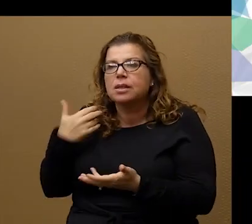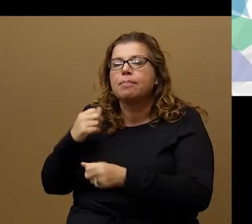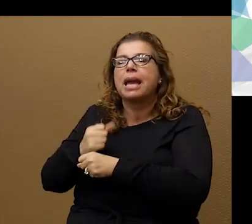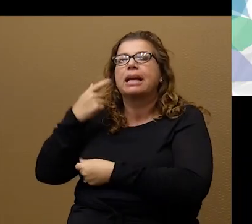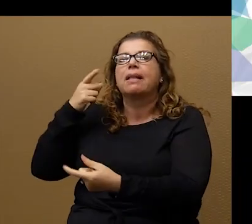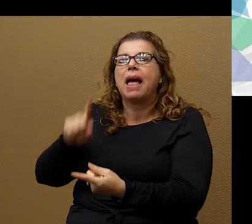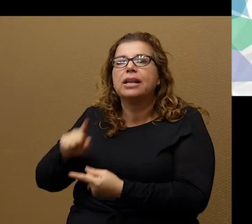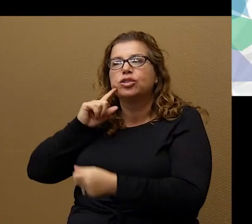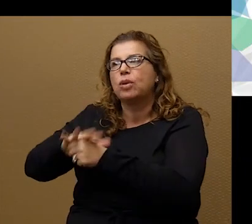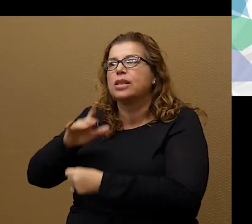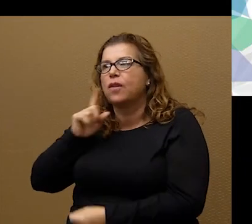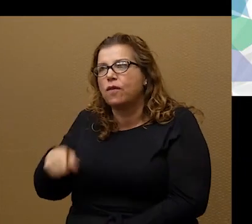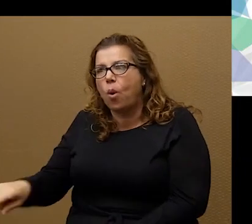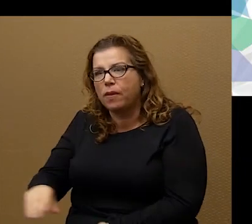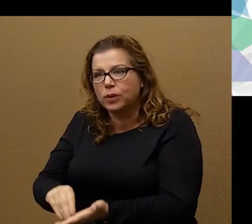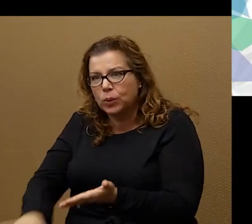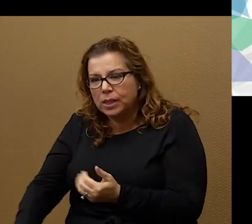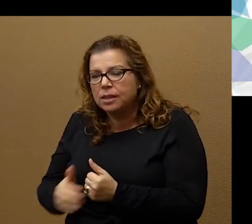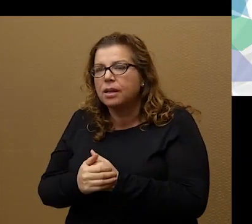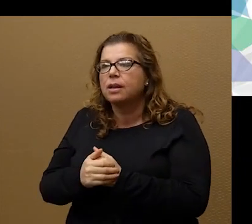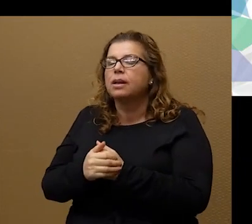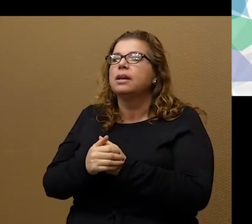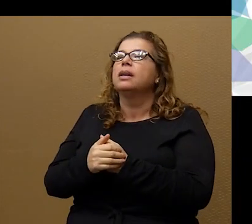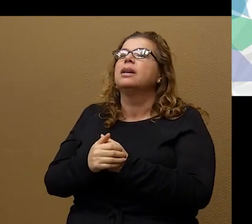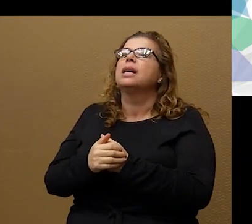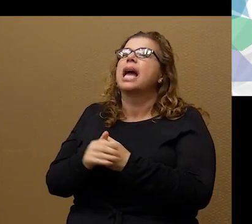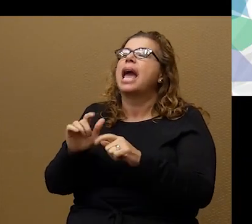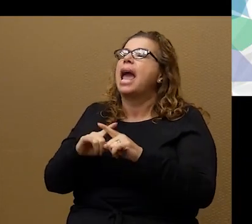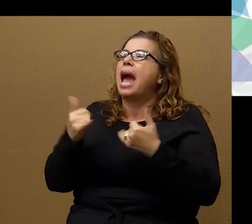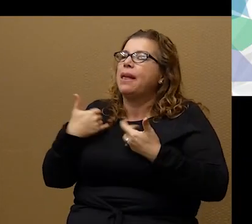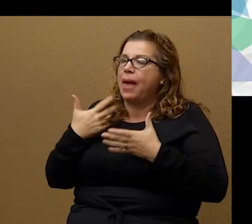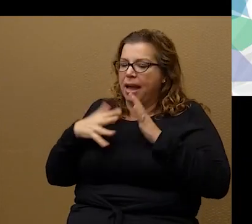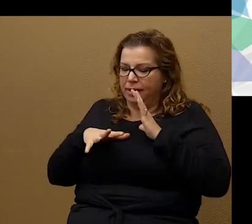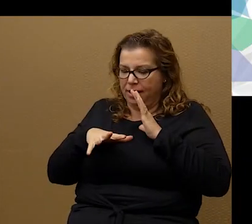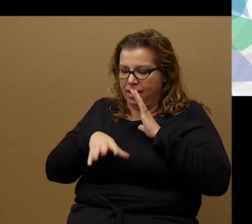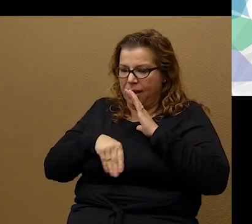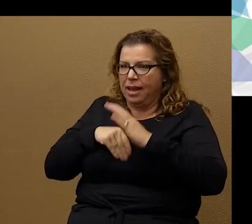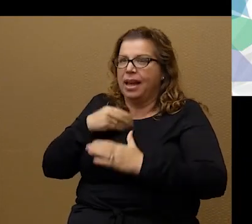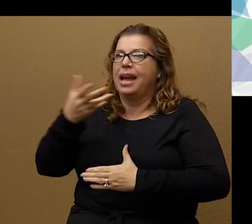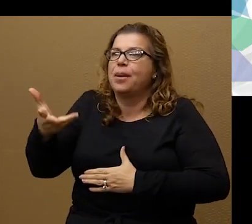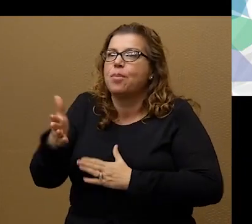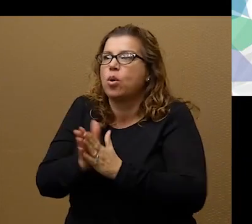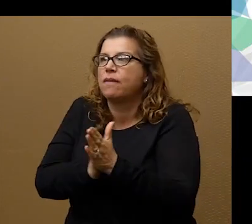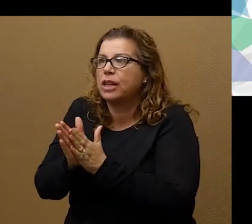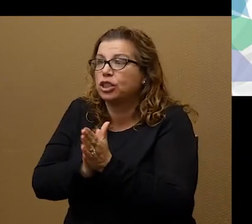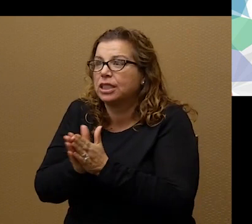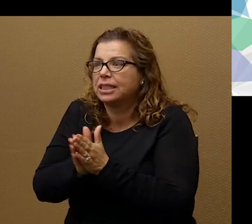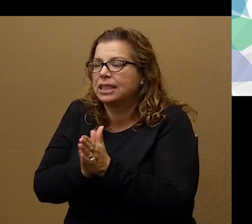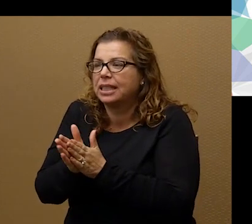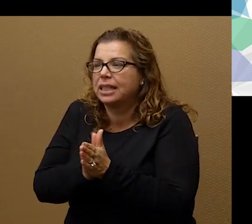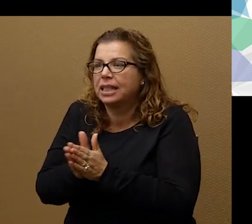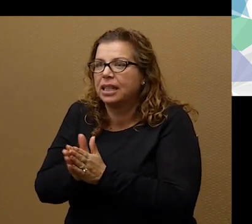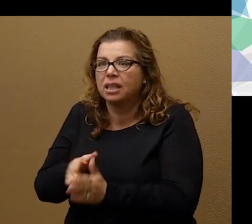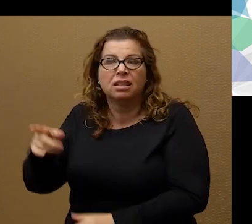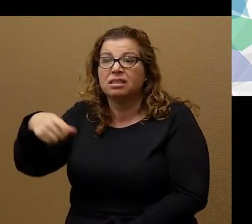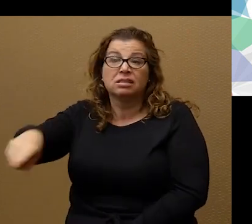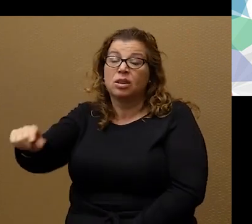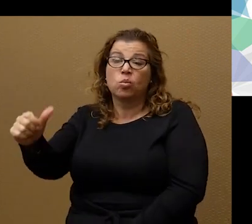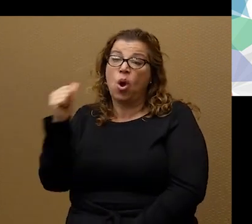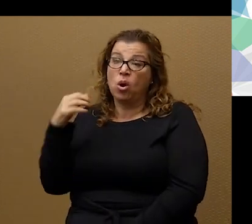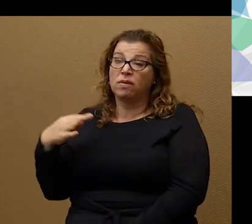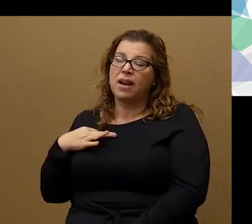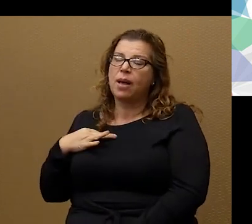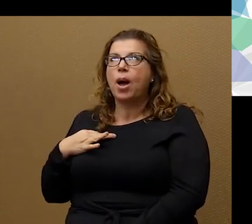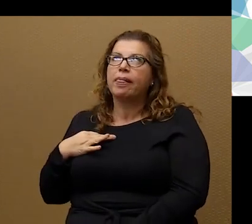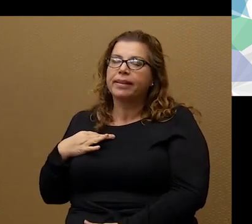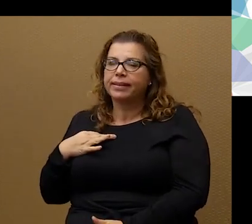And then kind of that intrinsic motivation. None of us are going to go volunteer. Well, I shouldn't say none of us. Most of us aren't